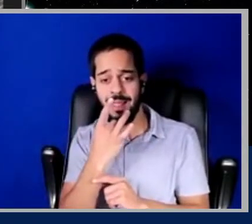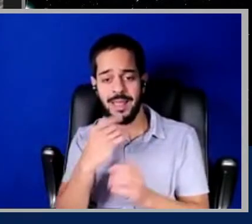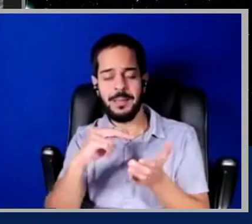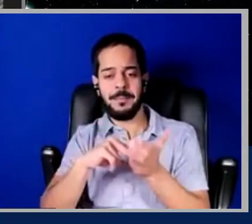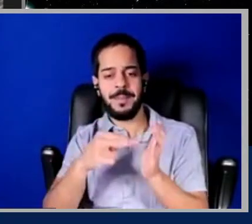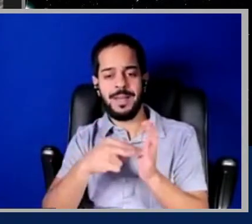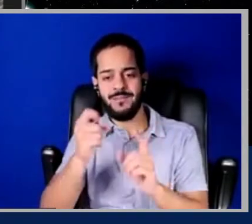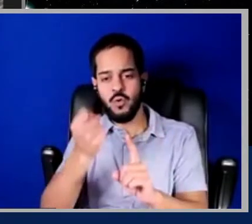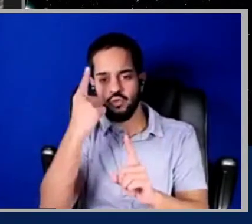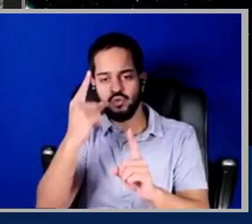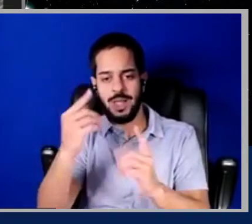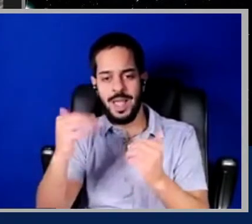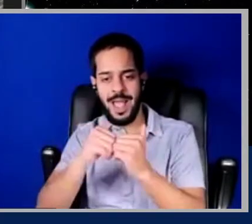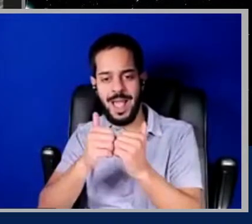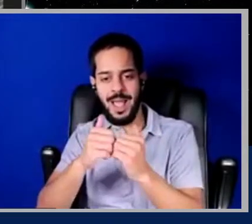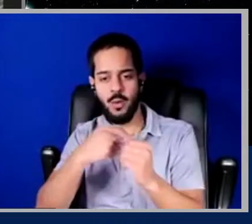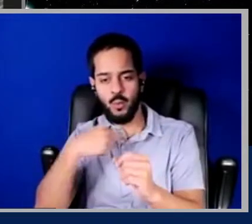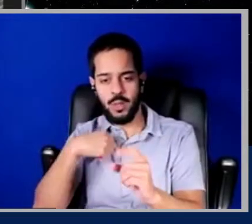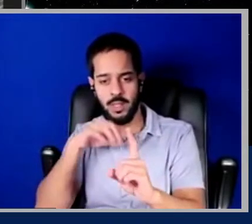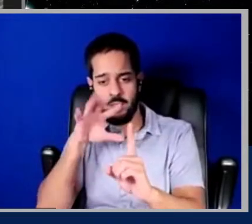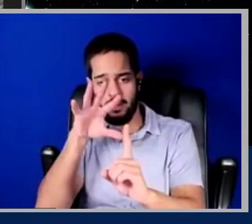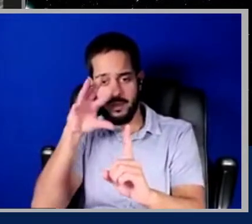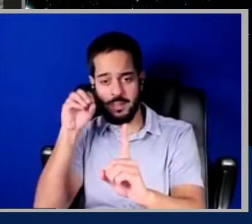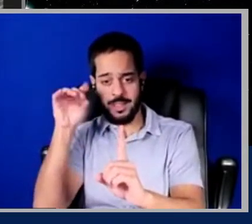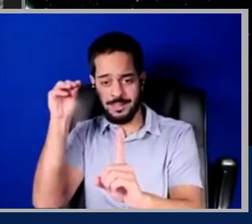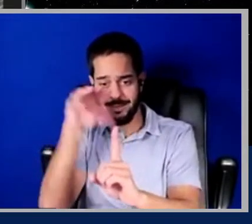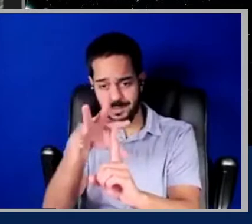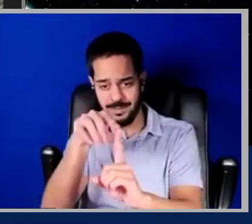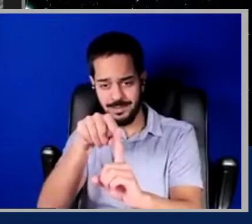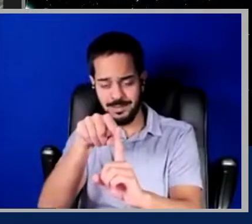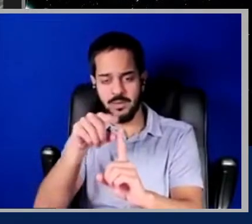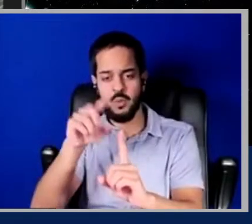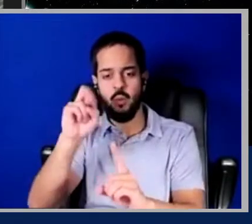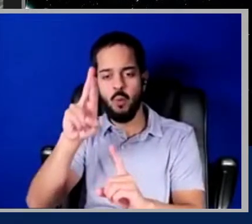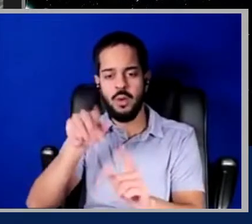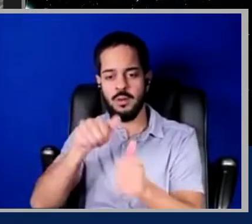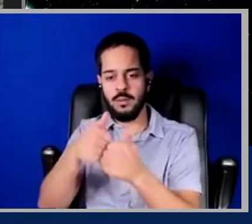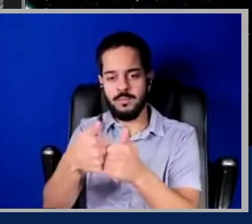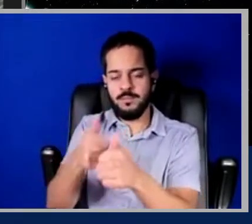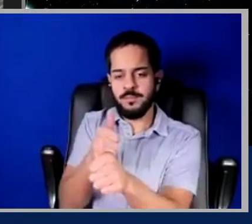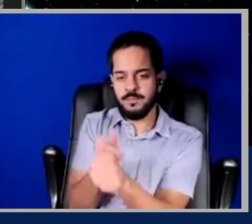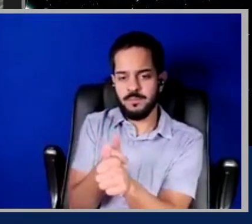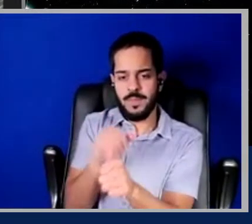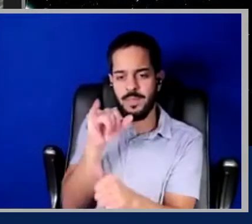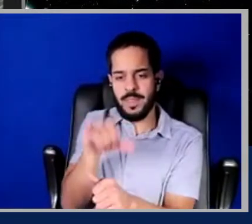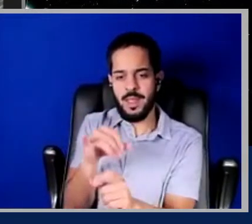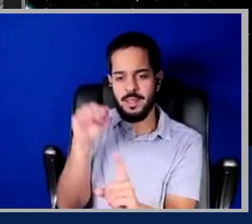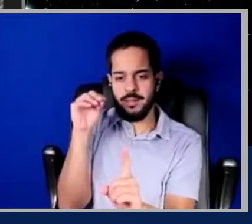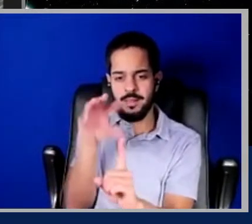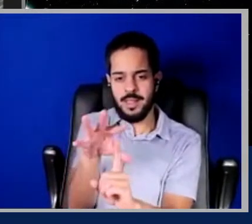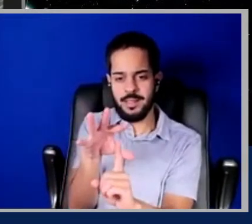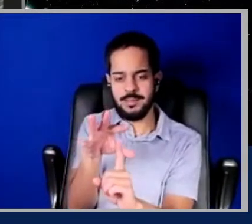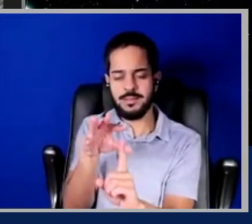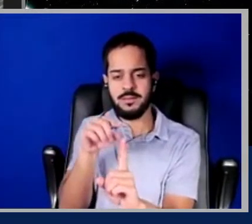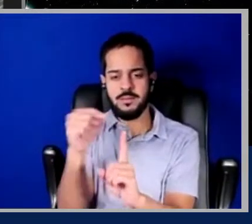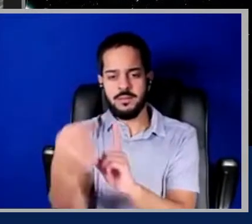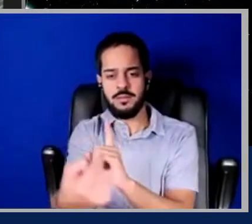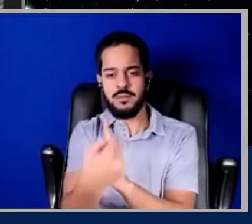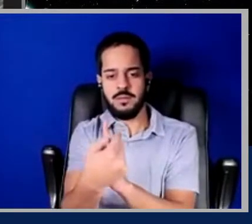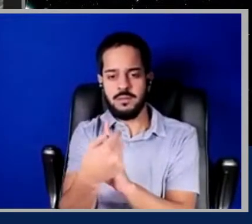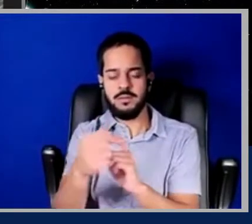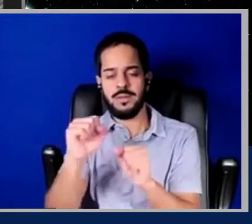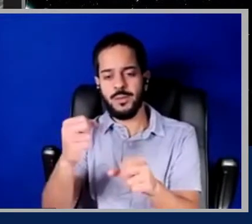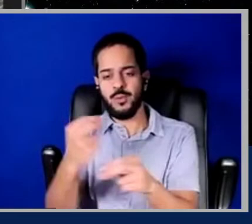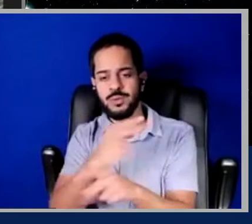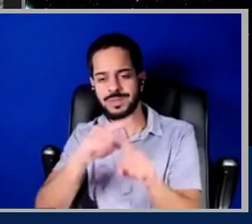us is challenging. And the scientists working on these data sets have worked very hard to be able to use observational data from telescopes like Chandra